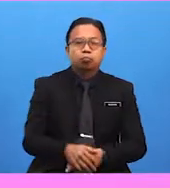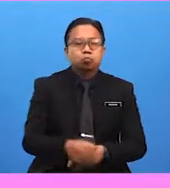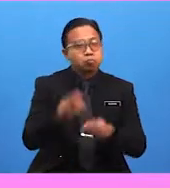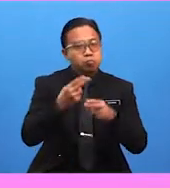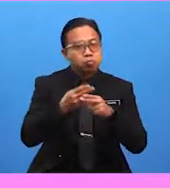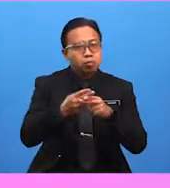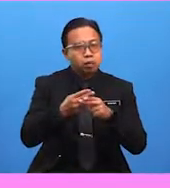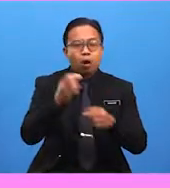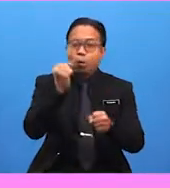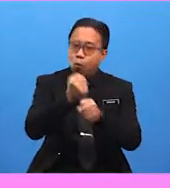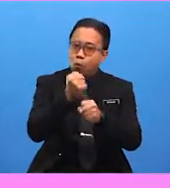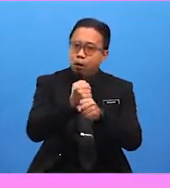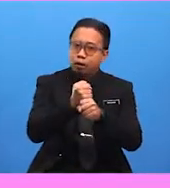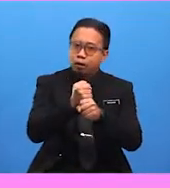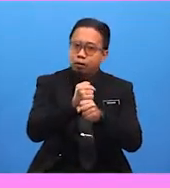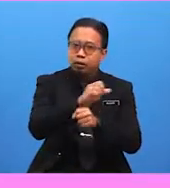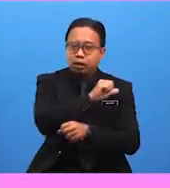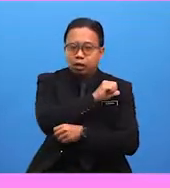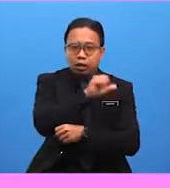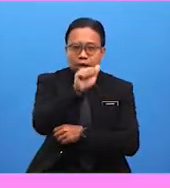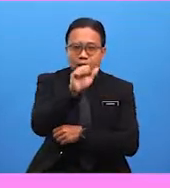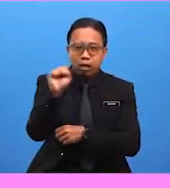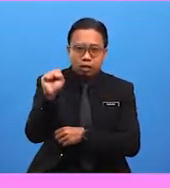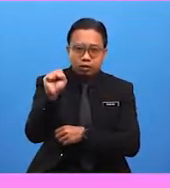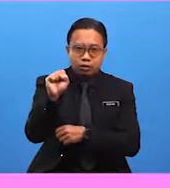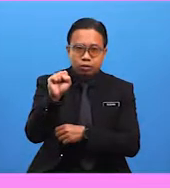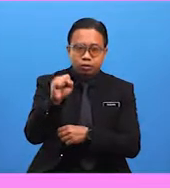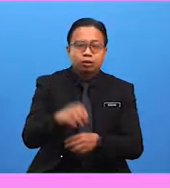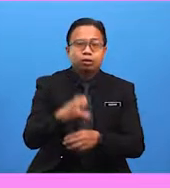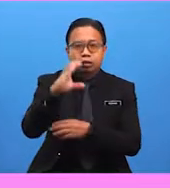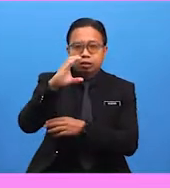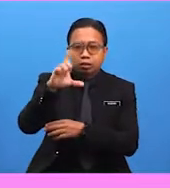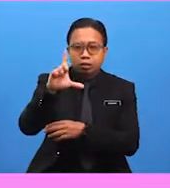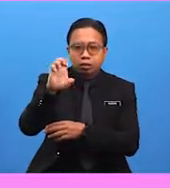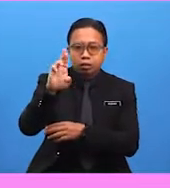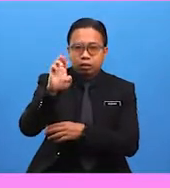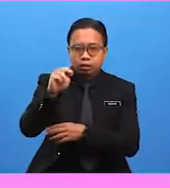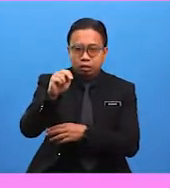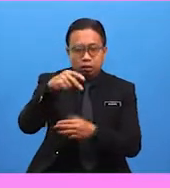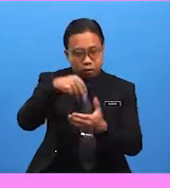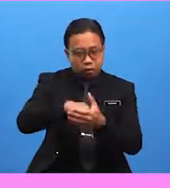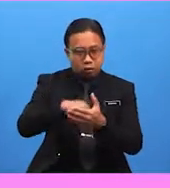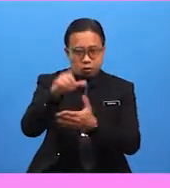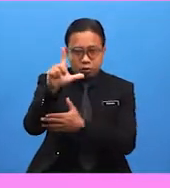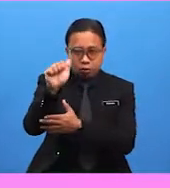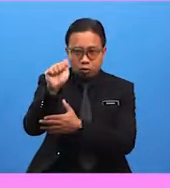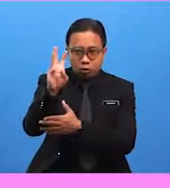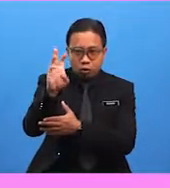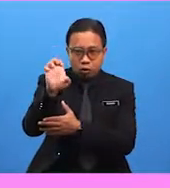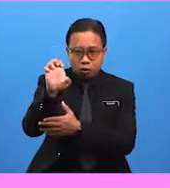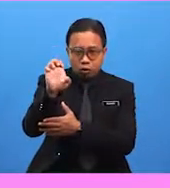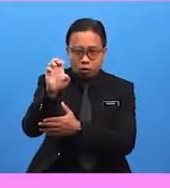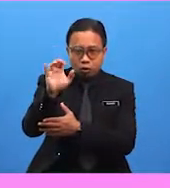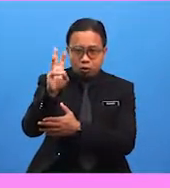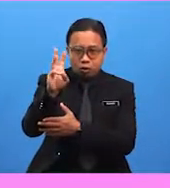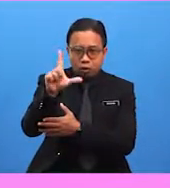Banu works as a legal clerk in a lawyer's firm. It is